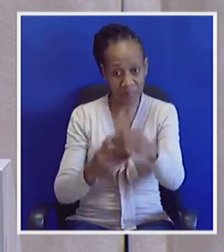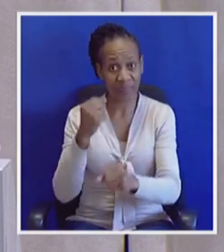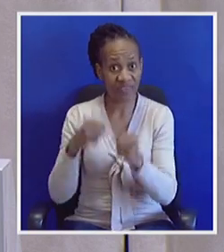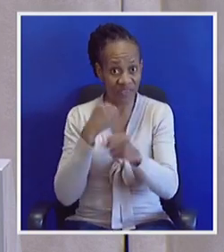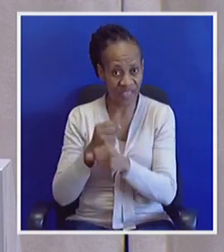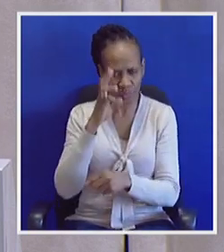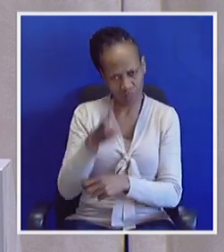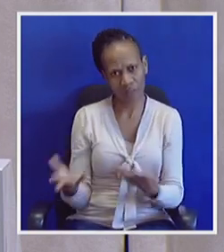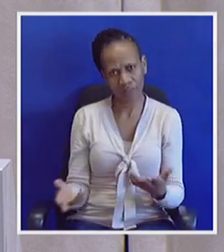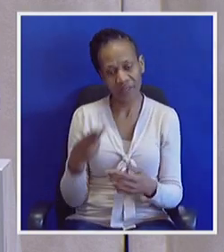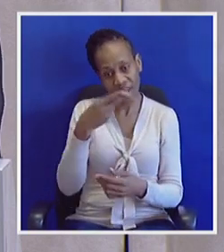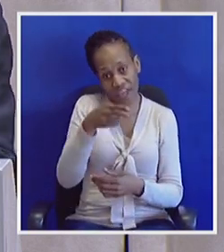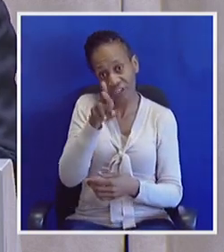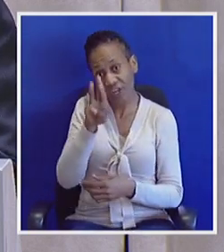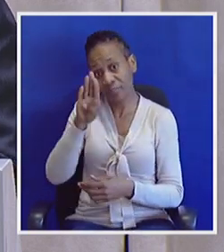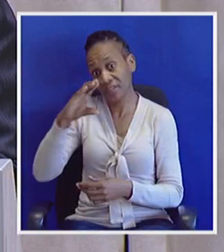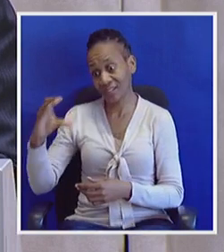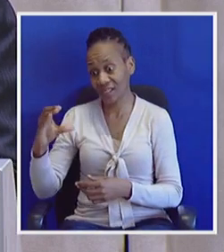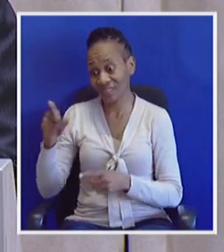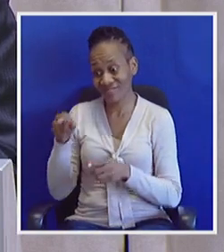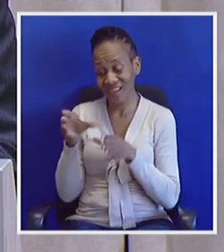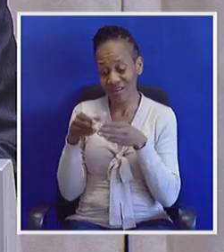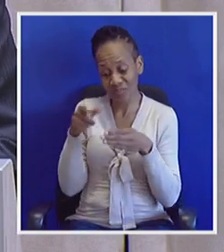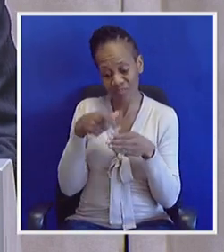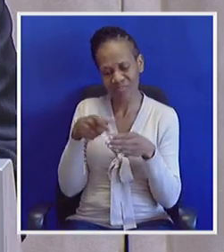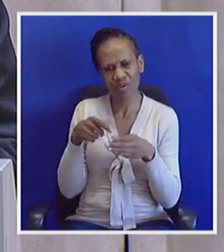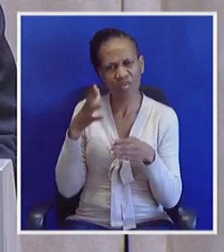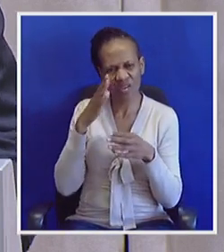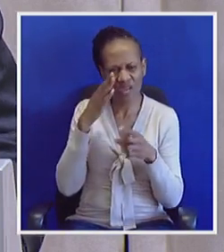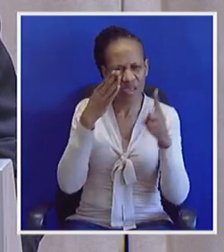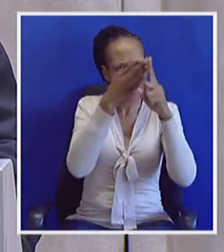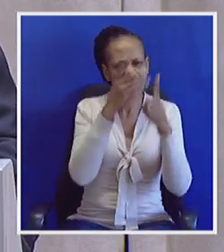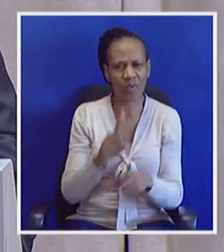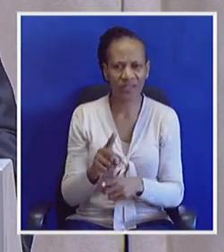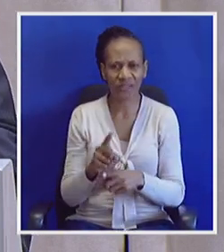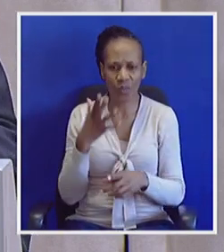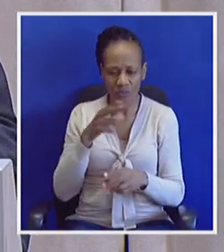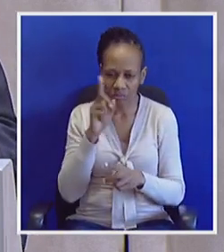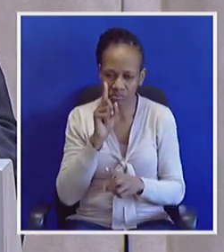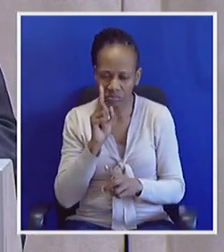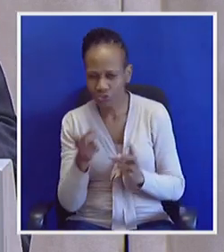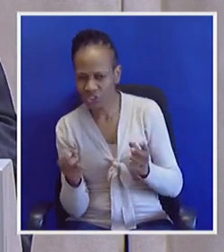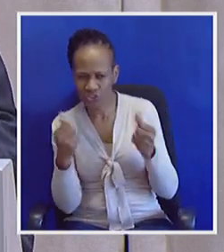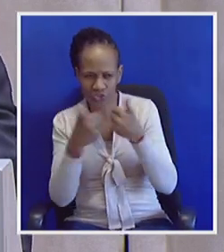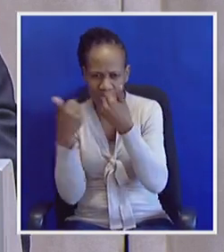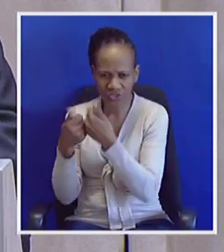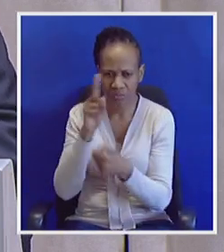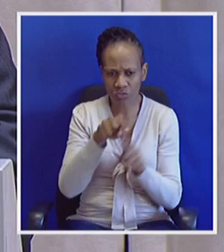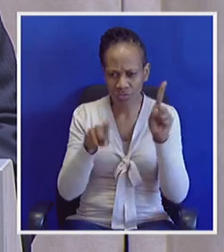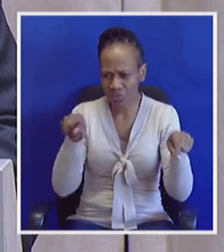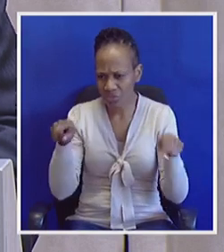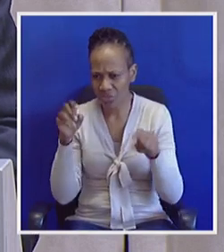what the HRDC Council has sought to do is to identify gaps, challenges, and